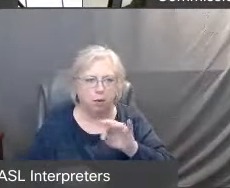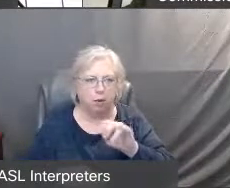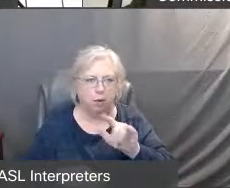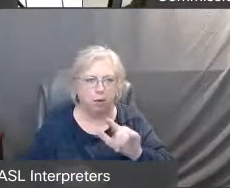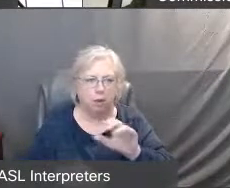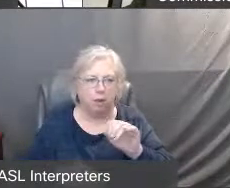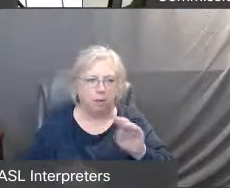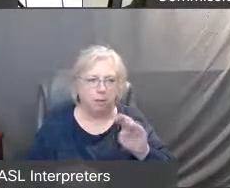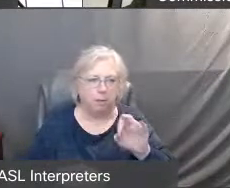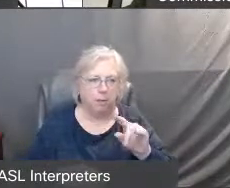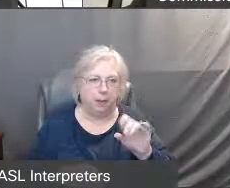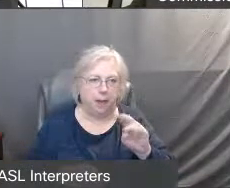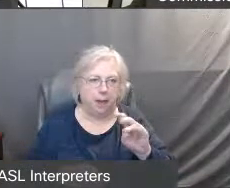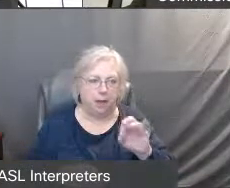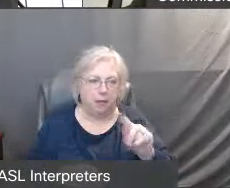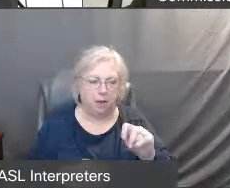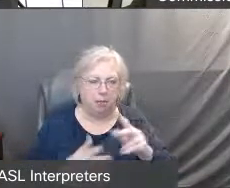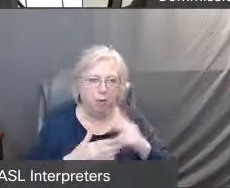nuisance.